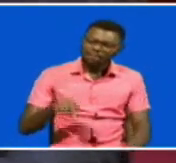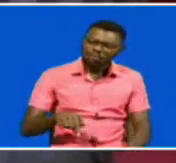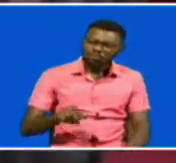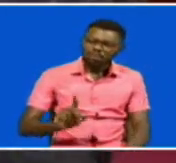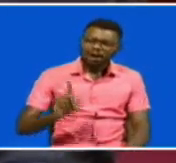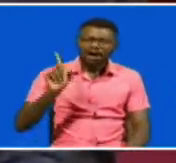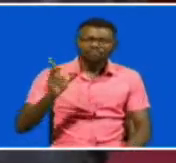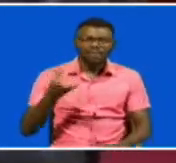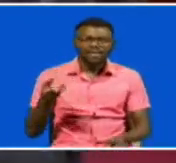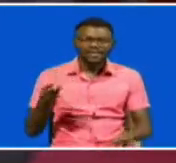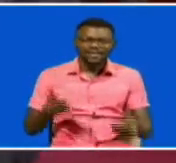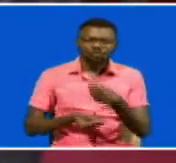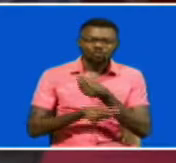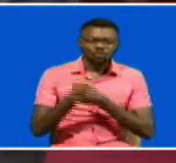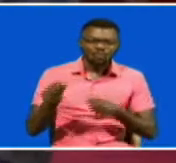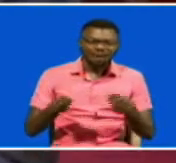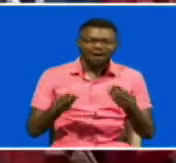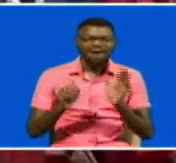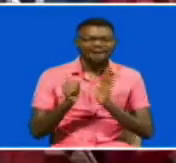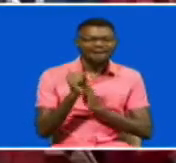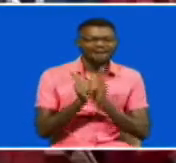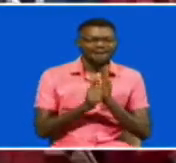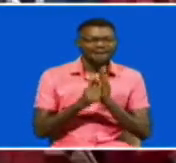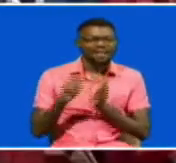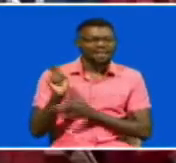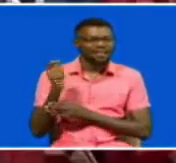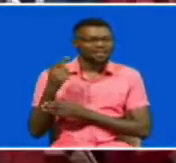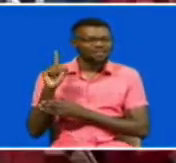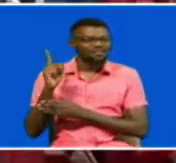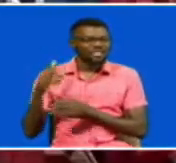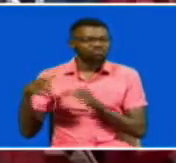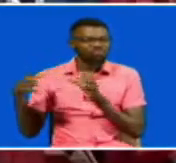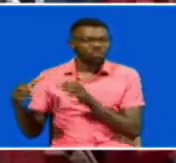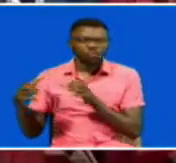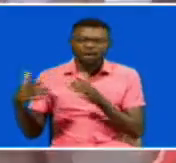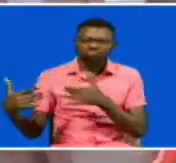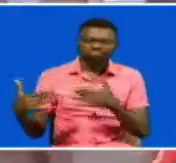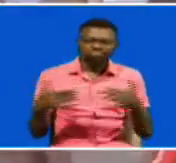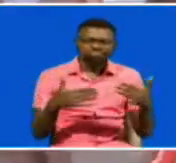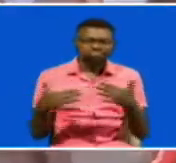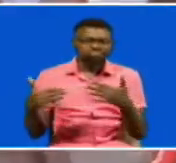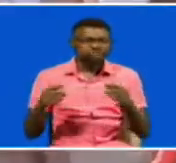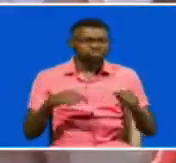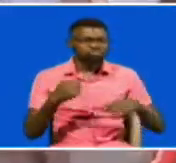economic transformational agenda under Kenya Kwanza. Wana wakilumbana hivi.